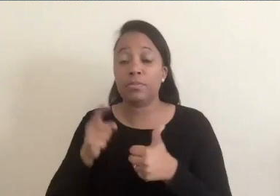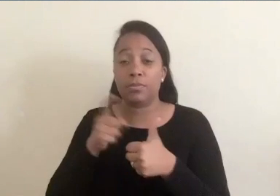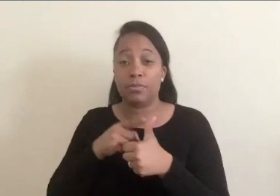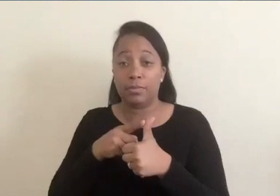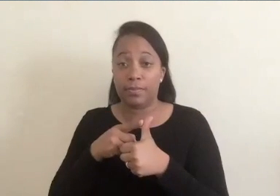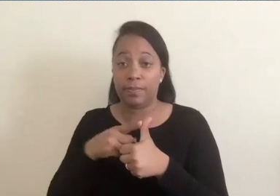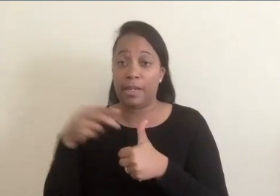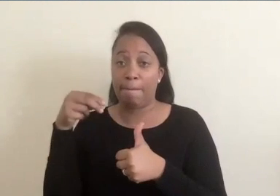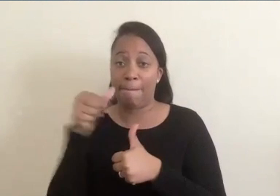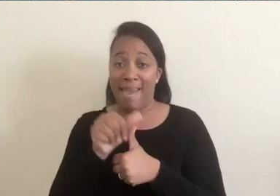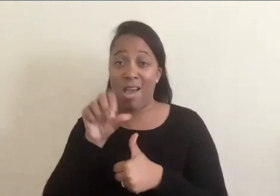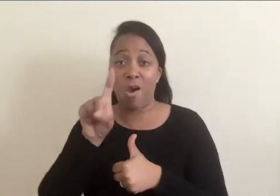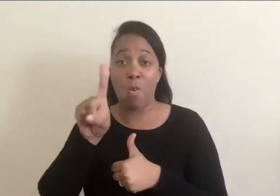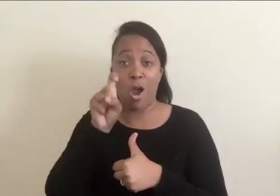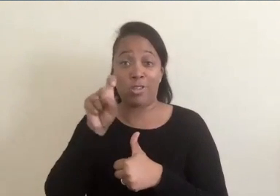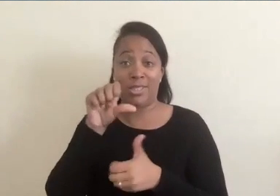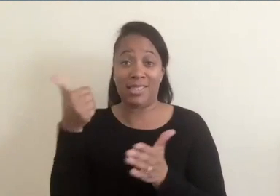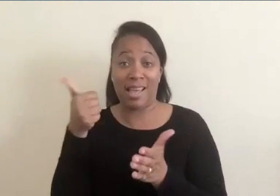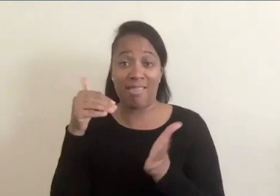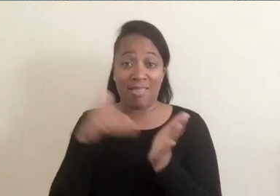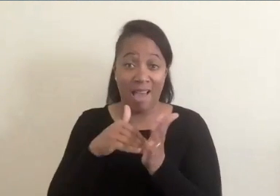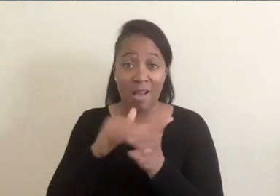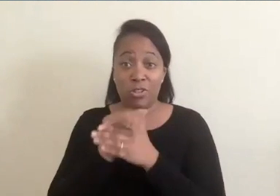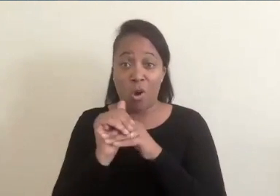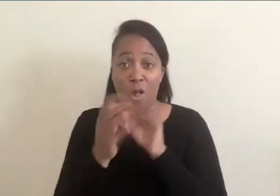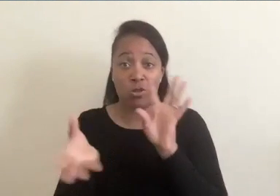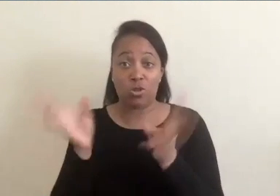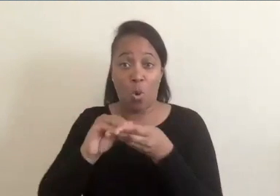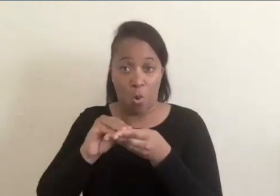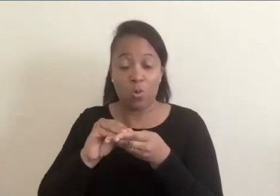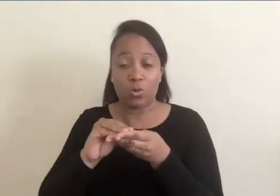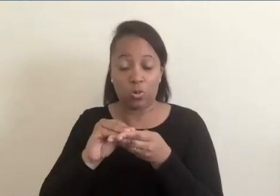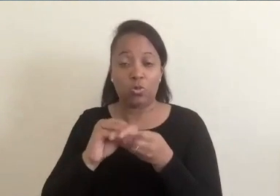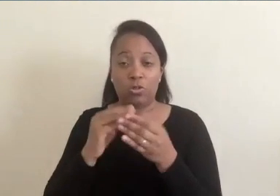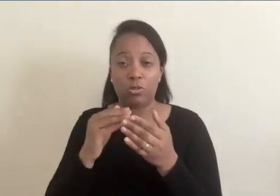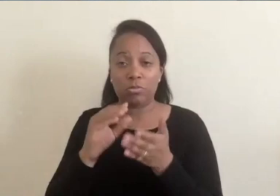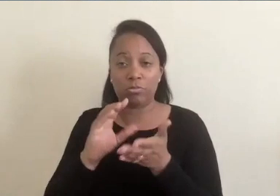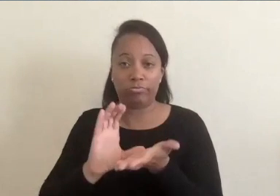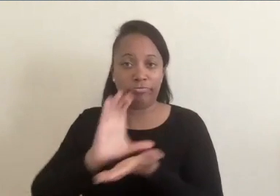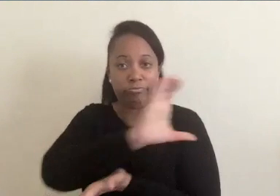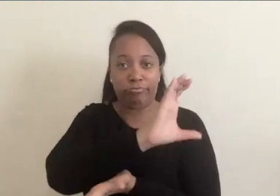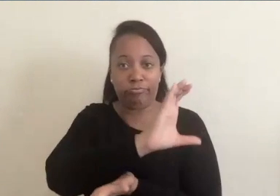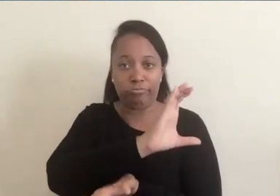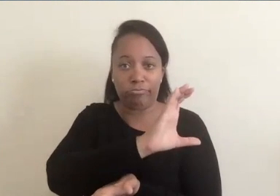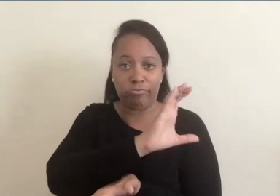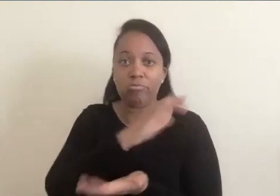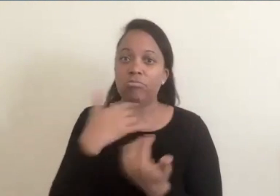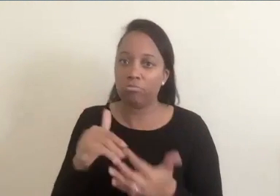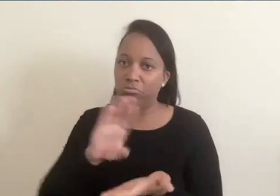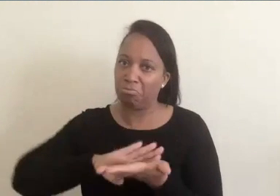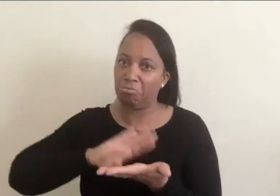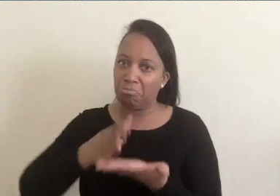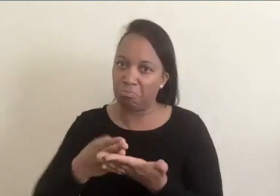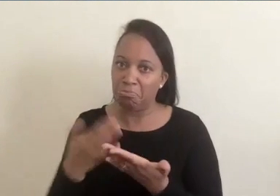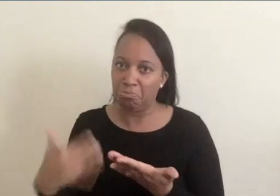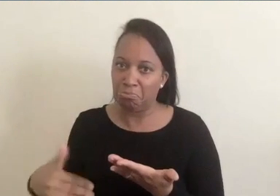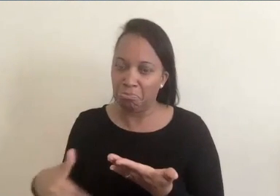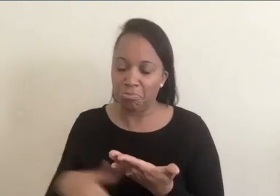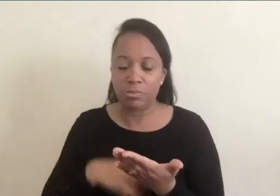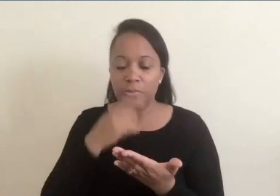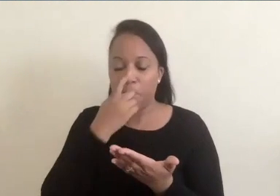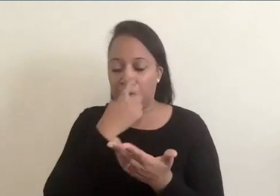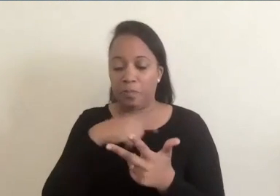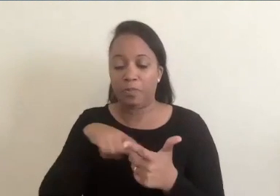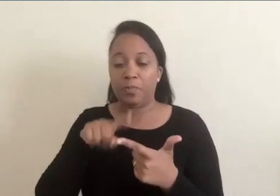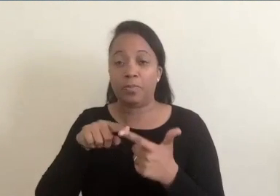agreed to pay $110,000 in total monetary relief. It's a pretty significant sum.